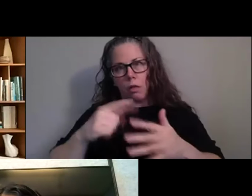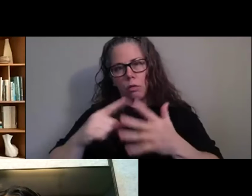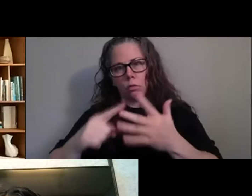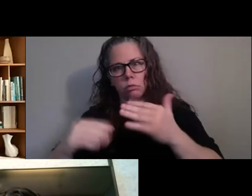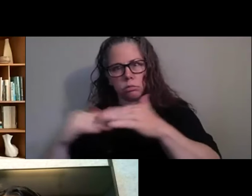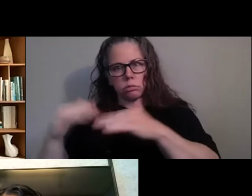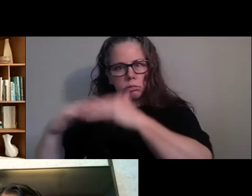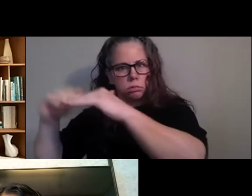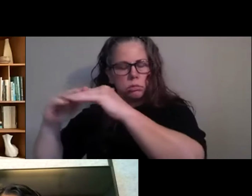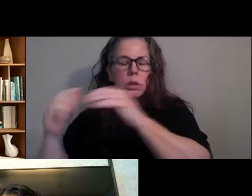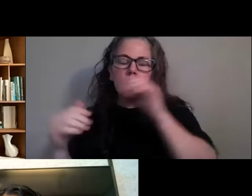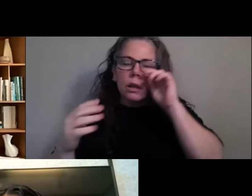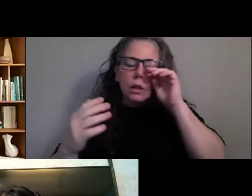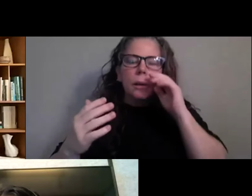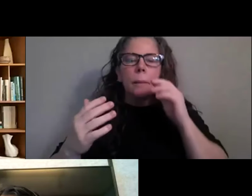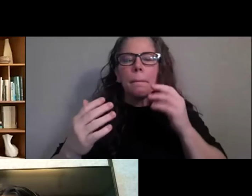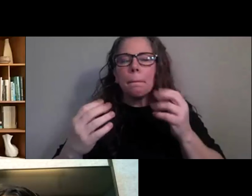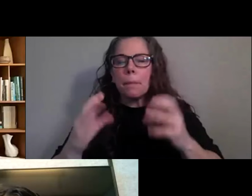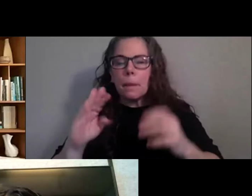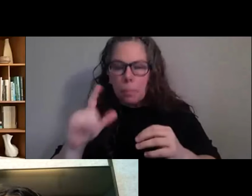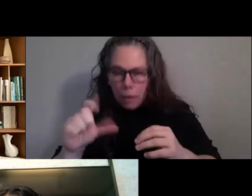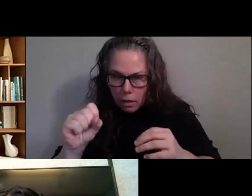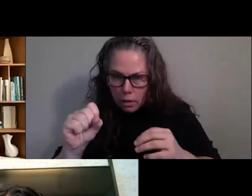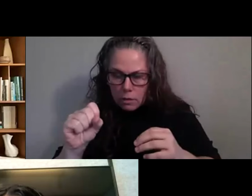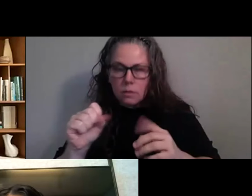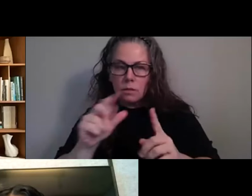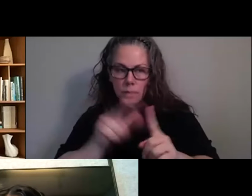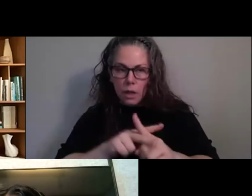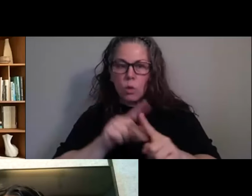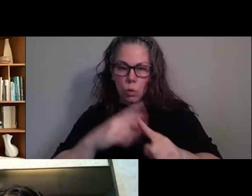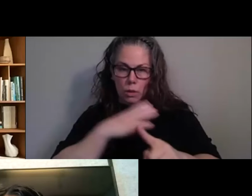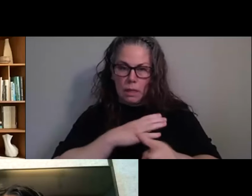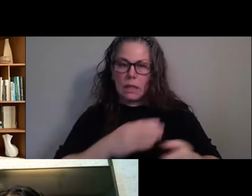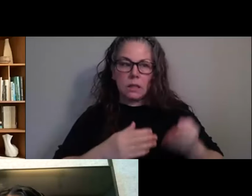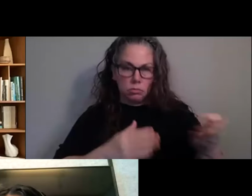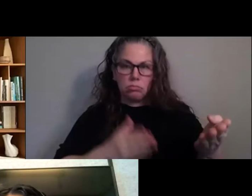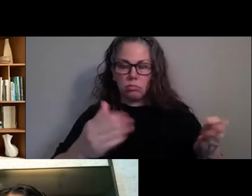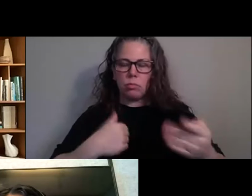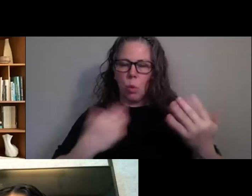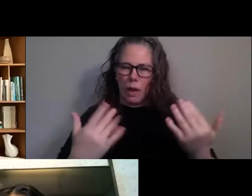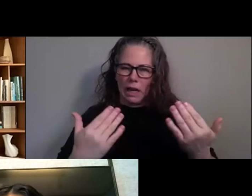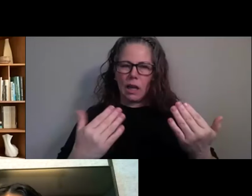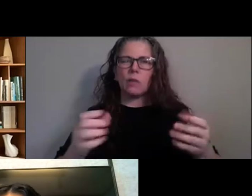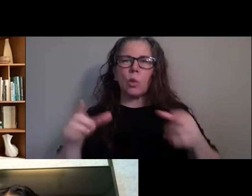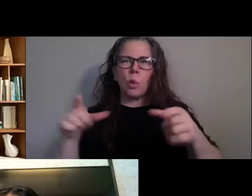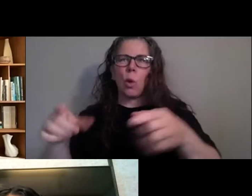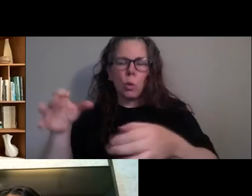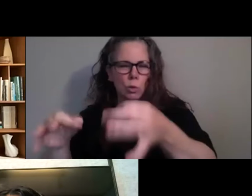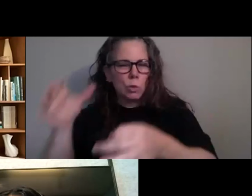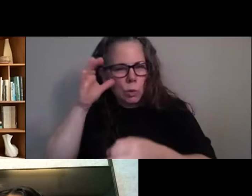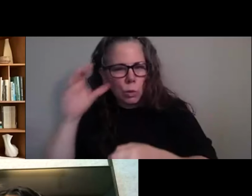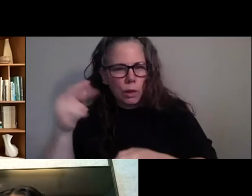I mentioned before, a lot of our bills have been assigned to committees and we're waiting on hearings, but it's a great time right now